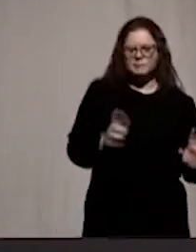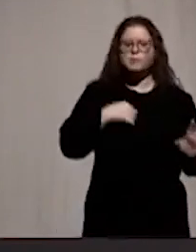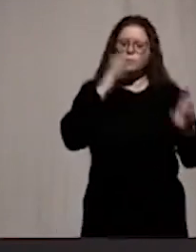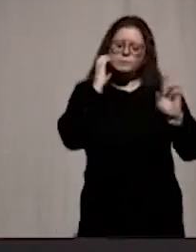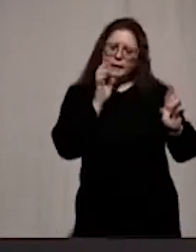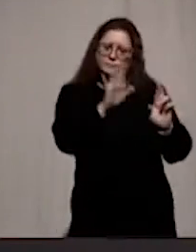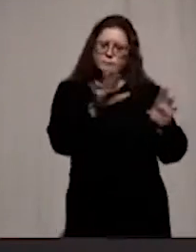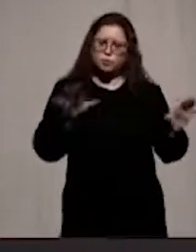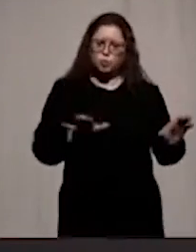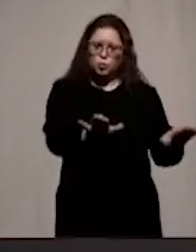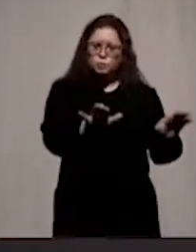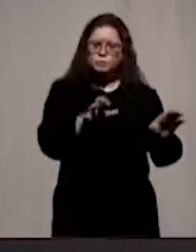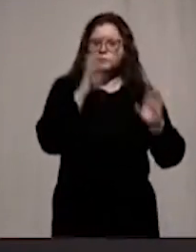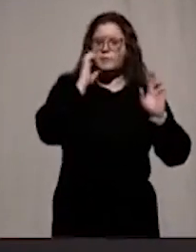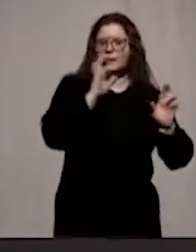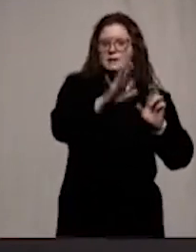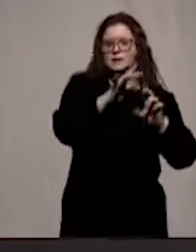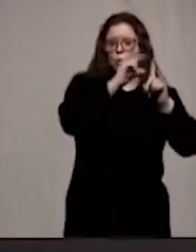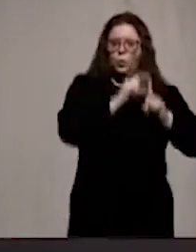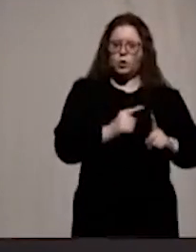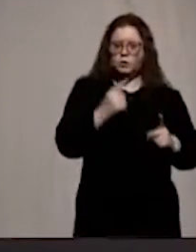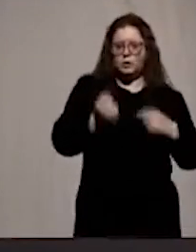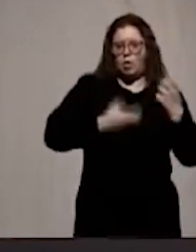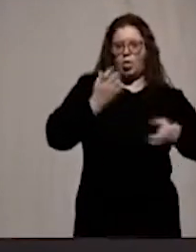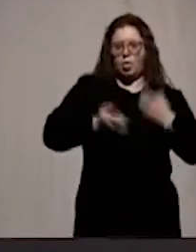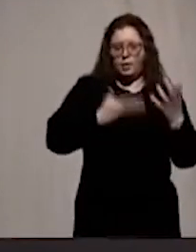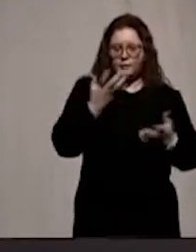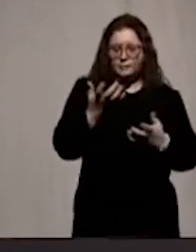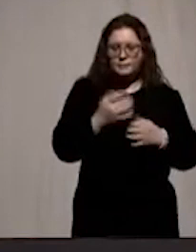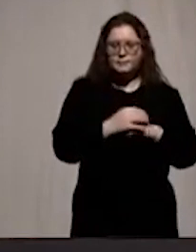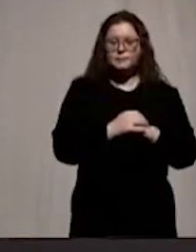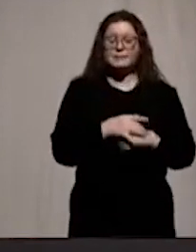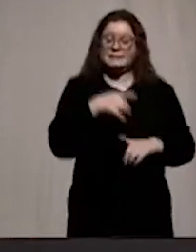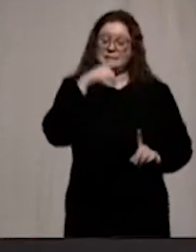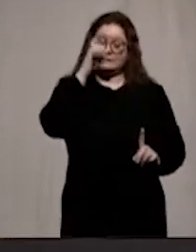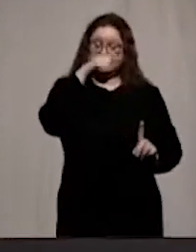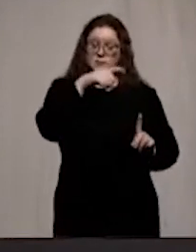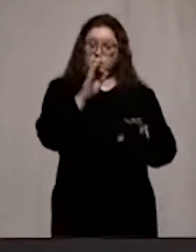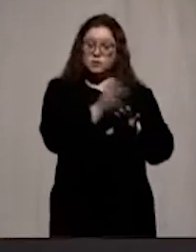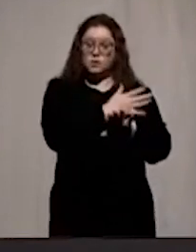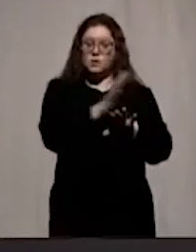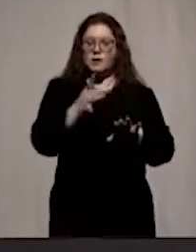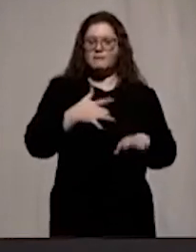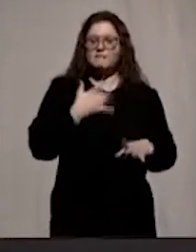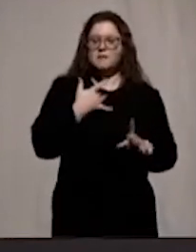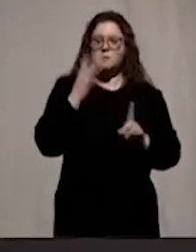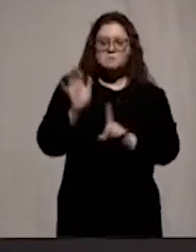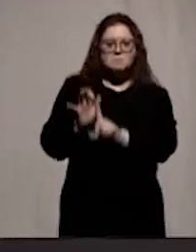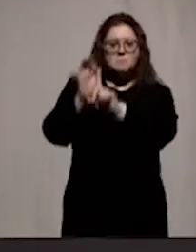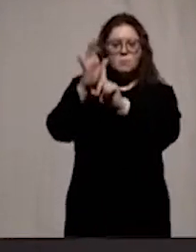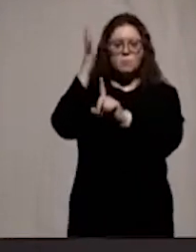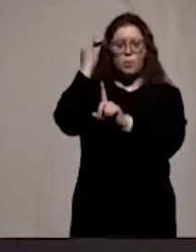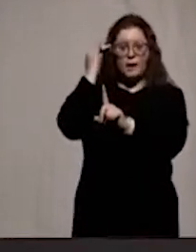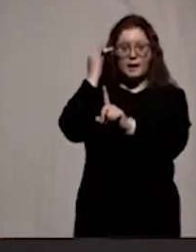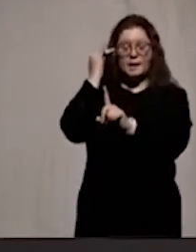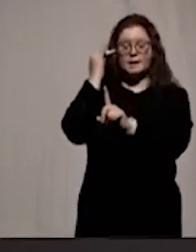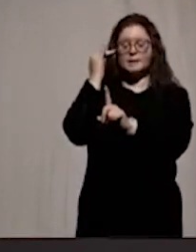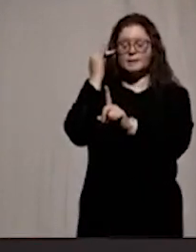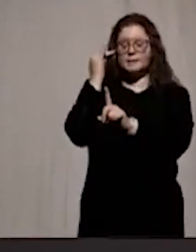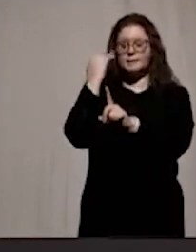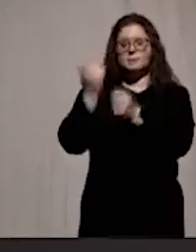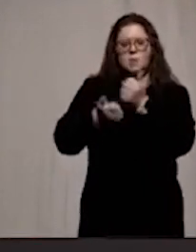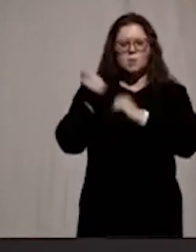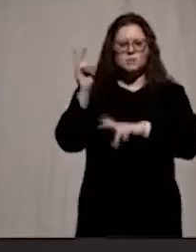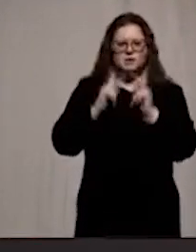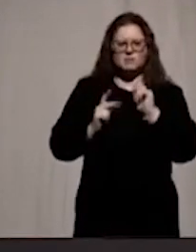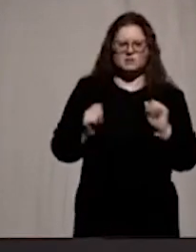does, and I respect the wordplay that he puts into his songs. But this song specifically sticks out to me because, you know, a lot of people put it